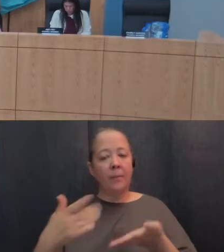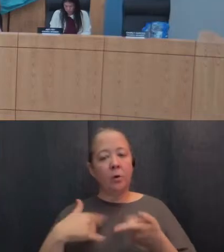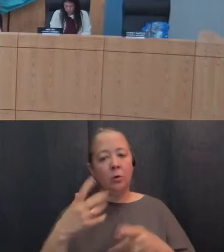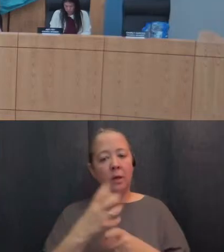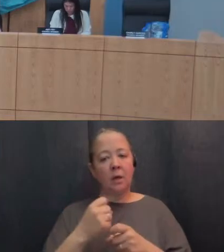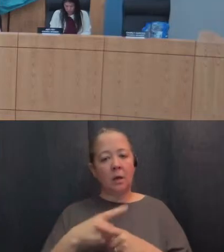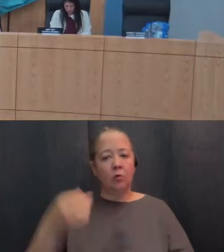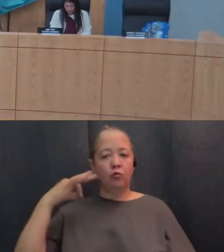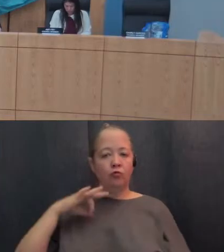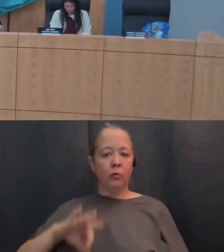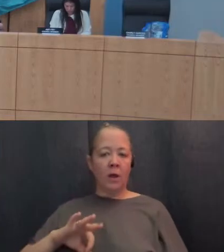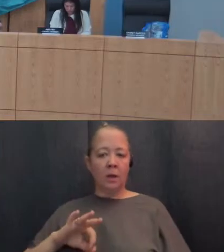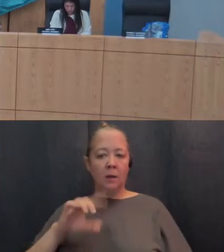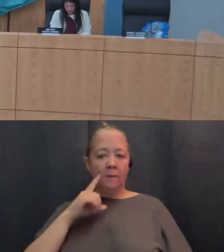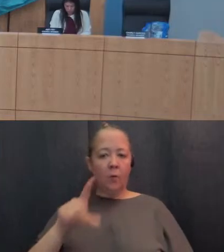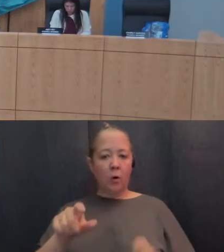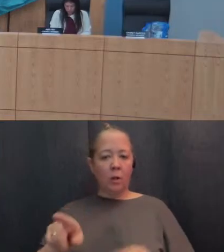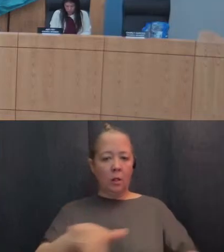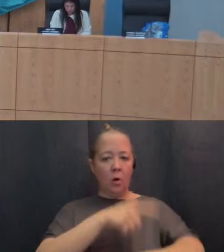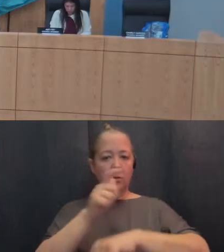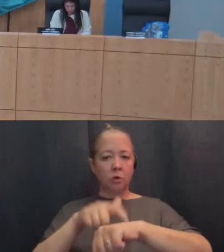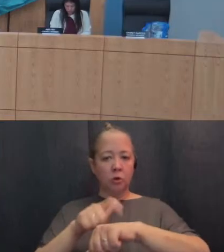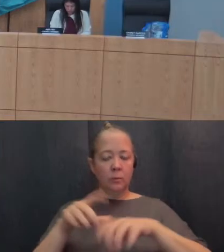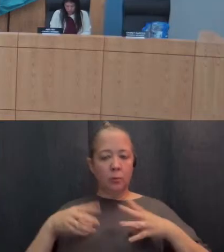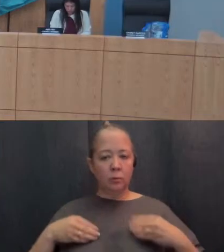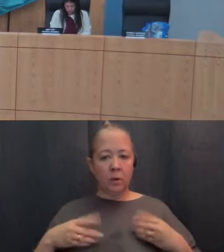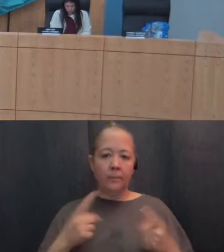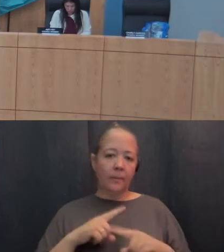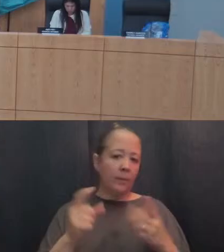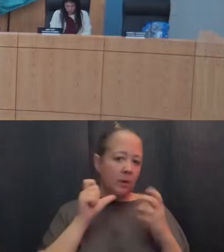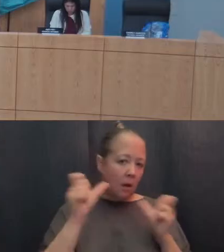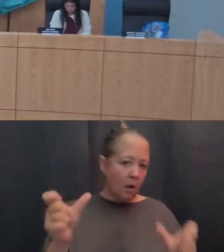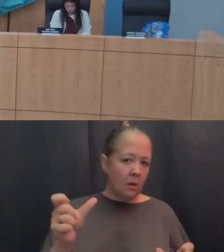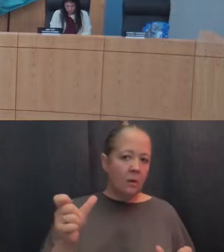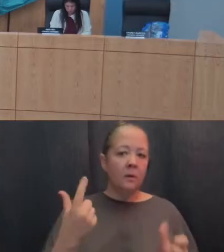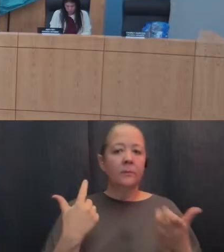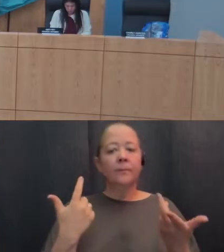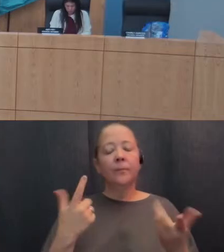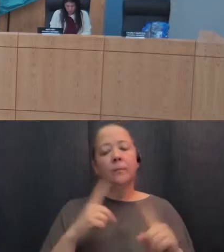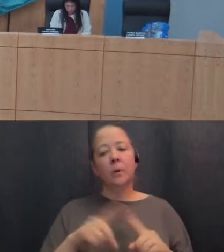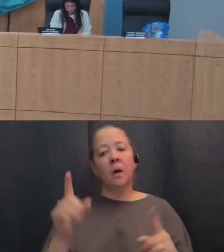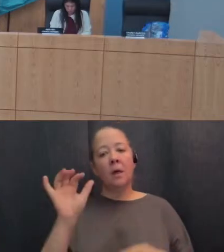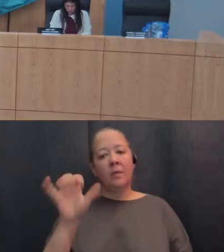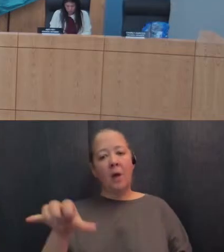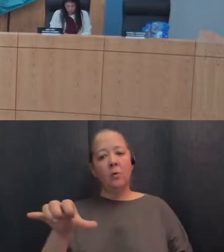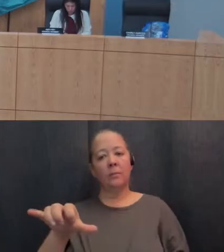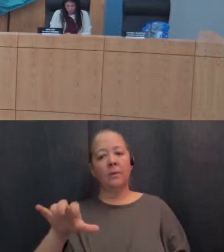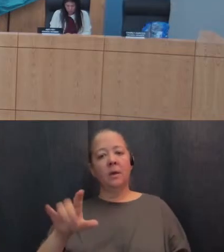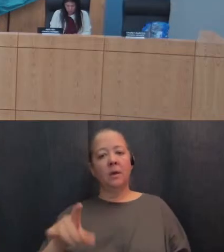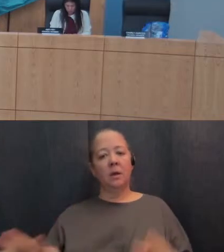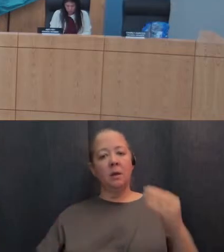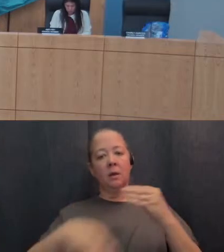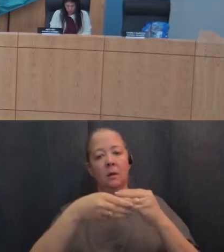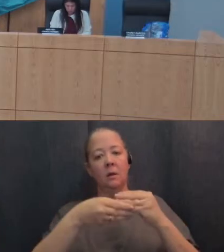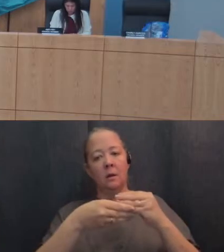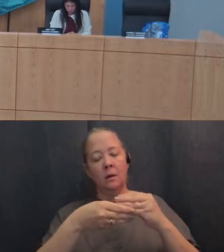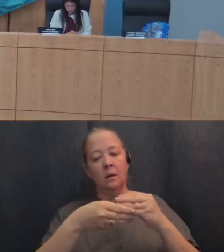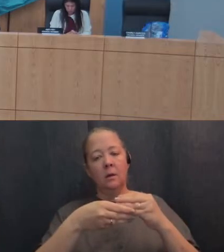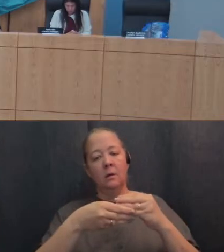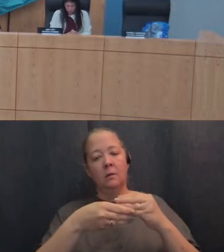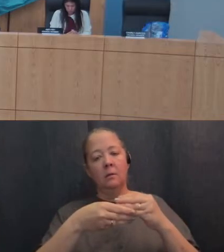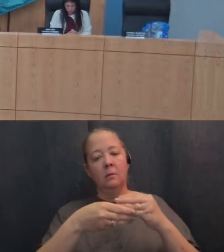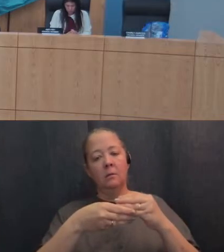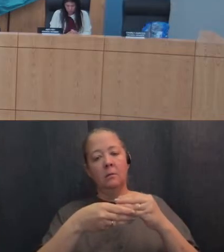not. So that's what that would be on top. On top of that would be